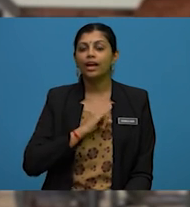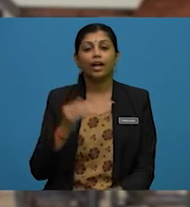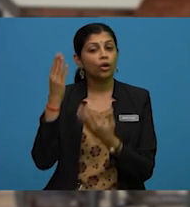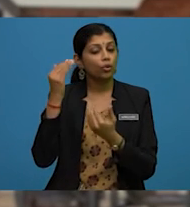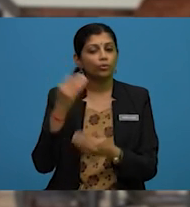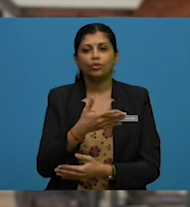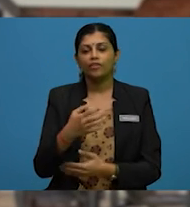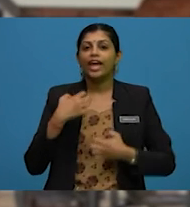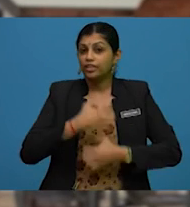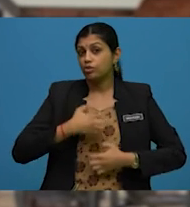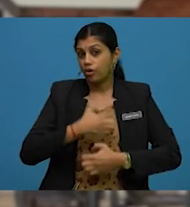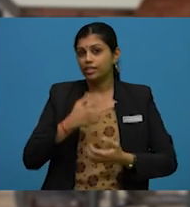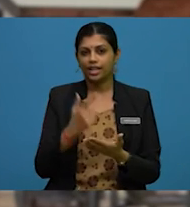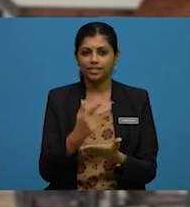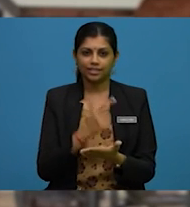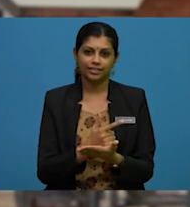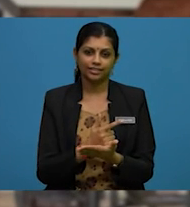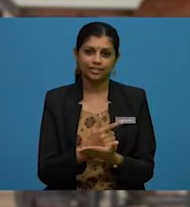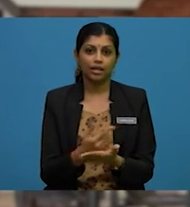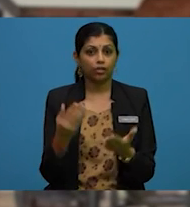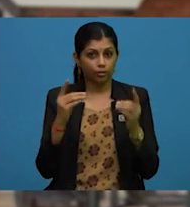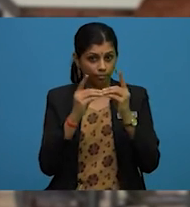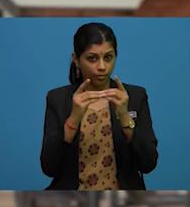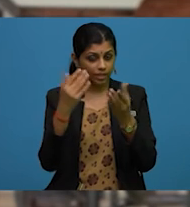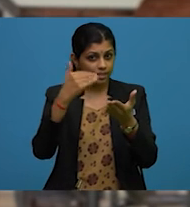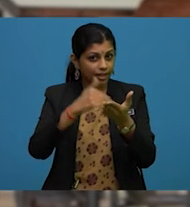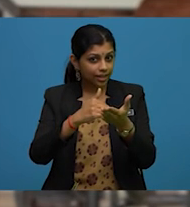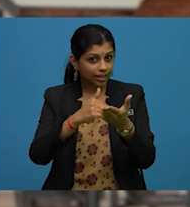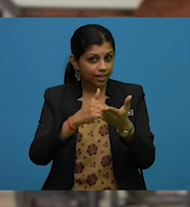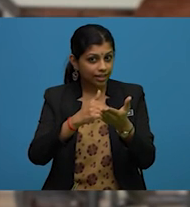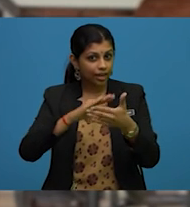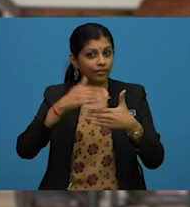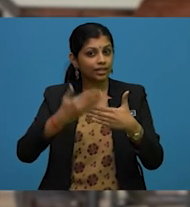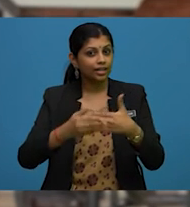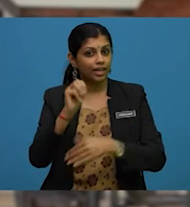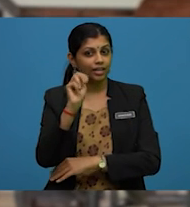hope you have enjoyed the lesson. Till we meet again for our next